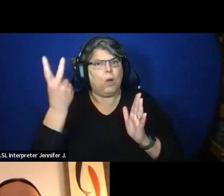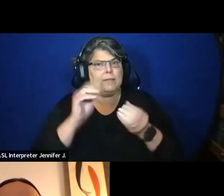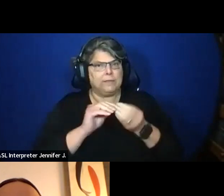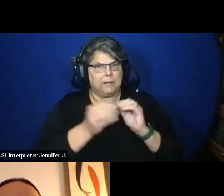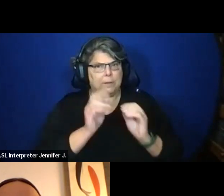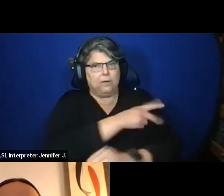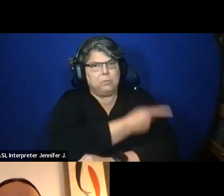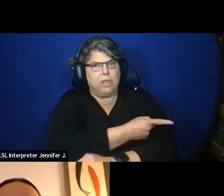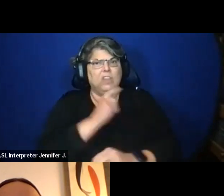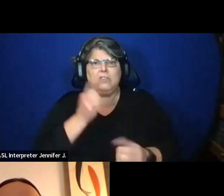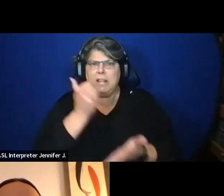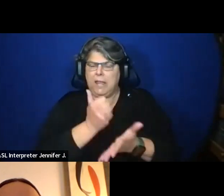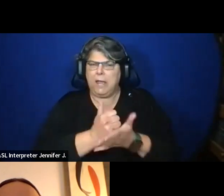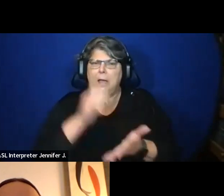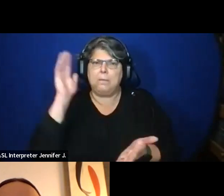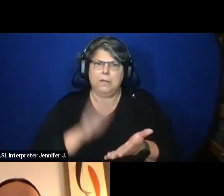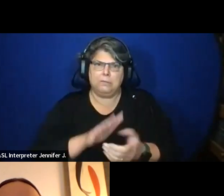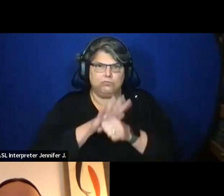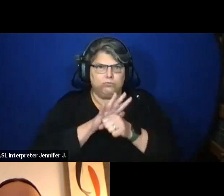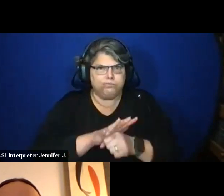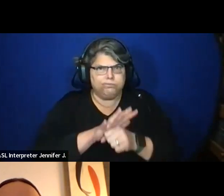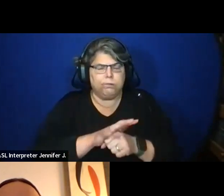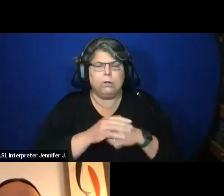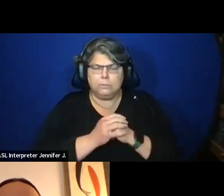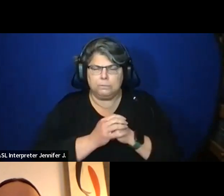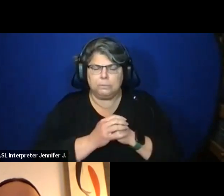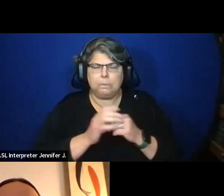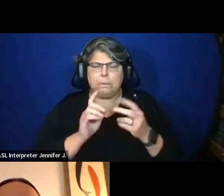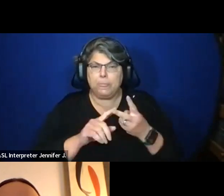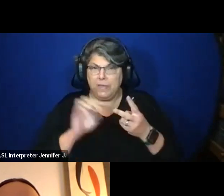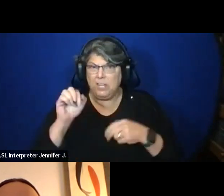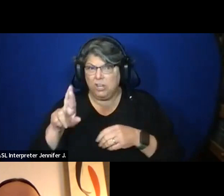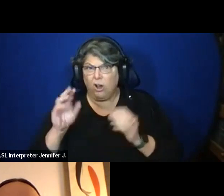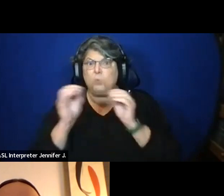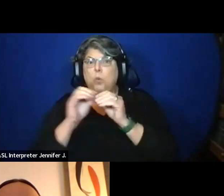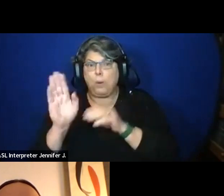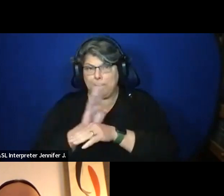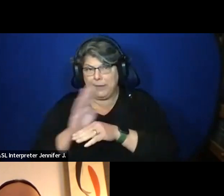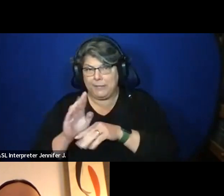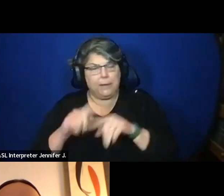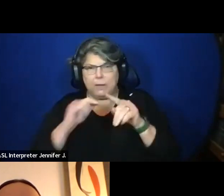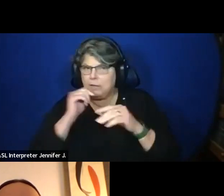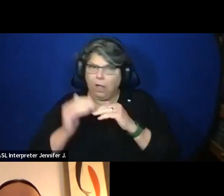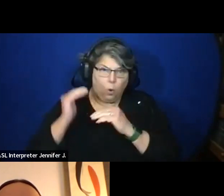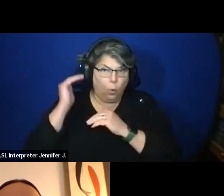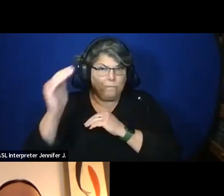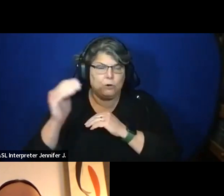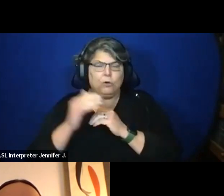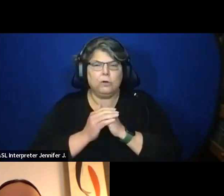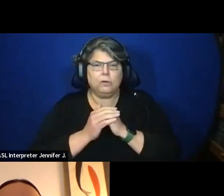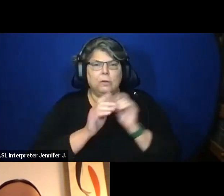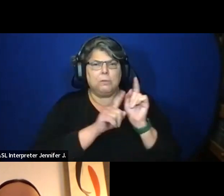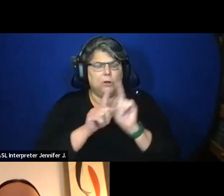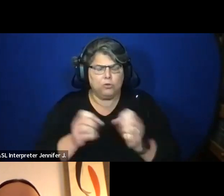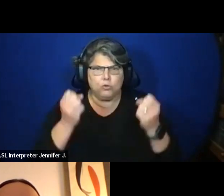important decompressive thing. What I really noticed was, in addition to our ER being busier, but not over capacity, just the number